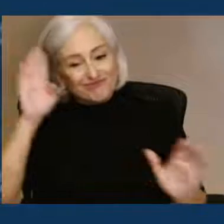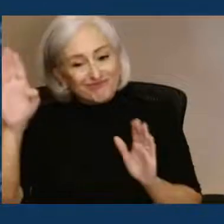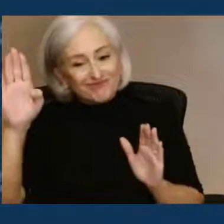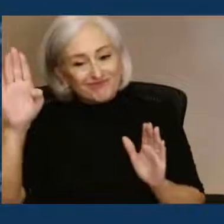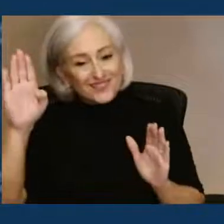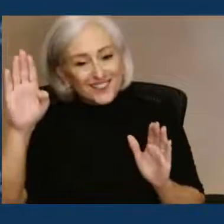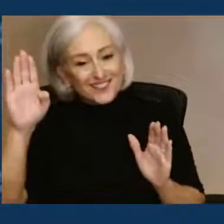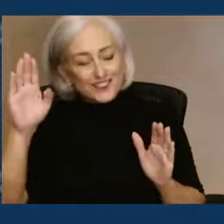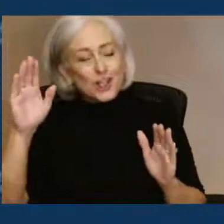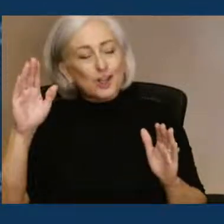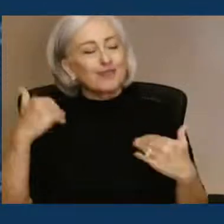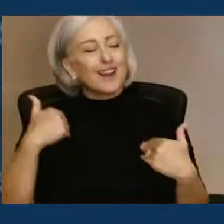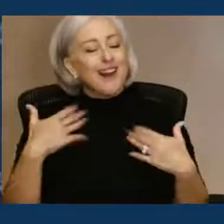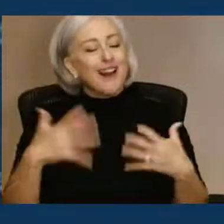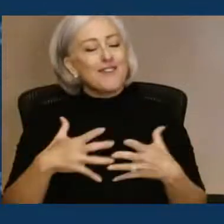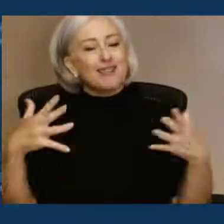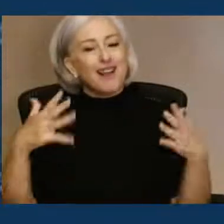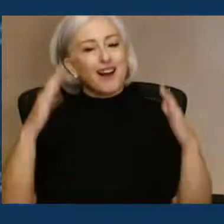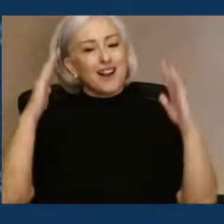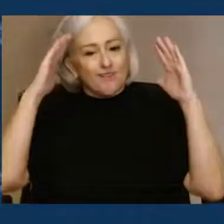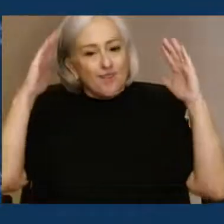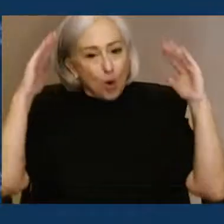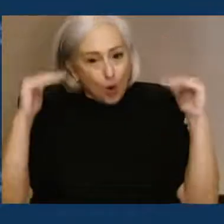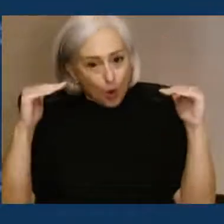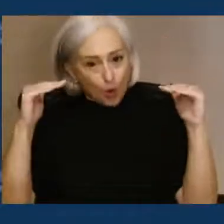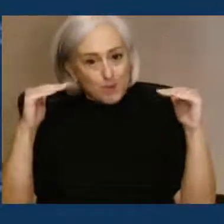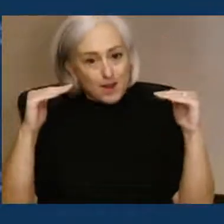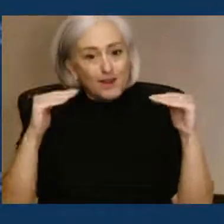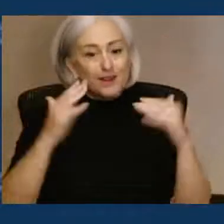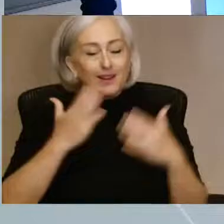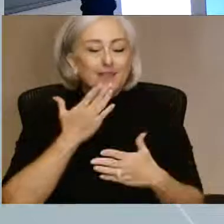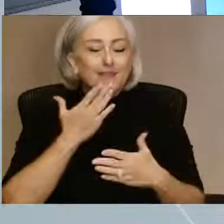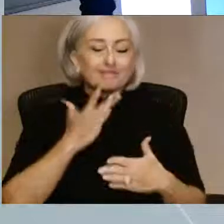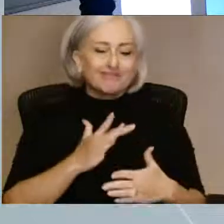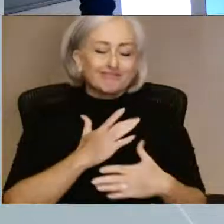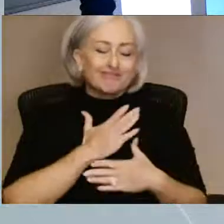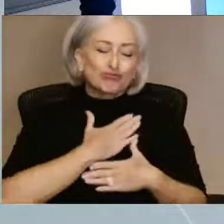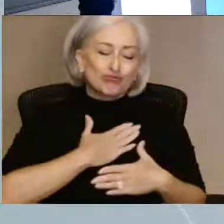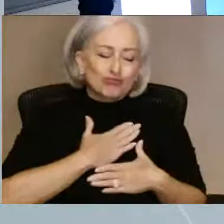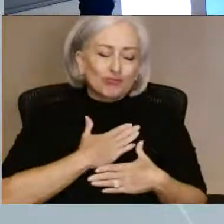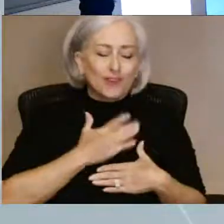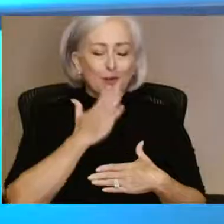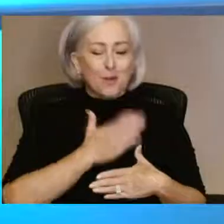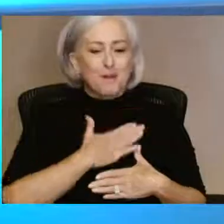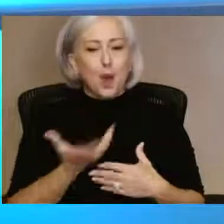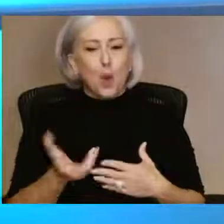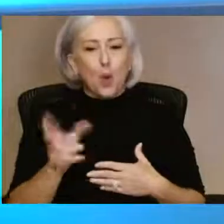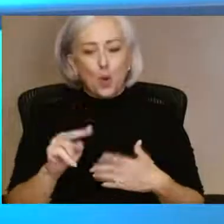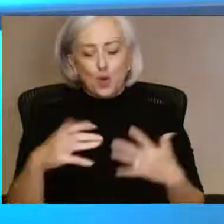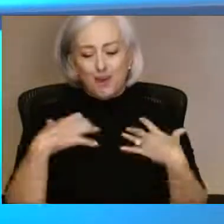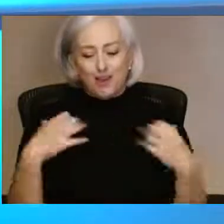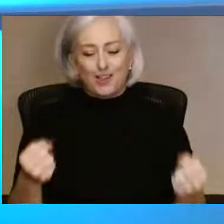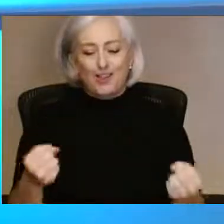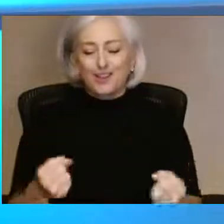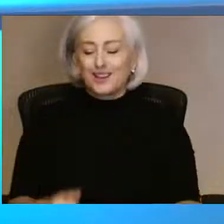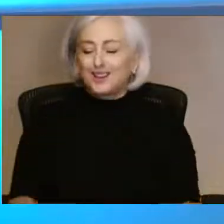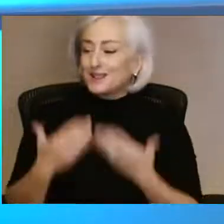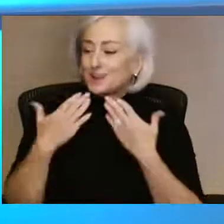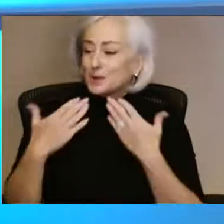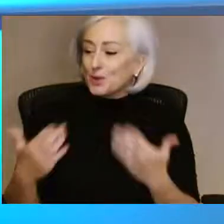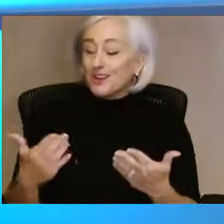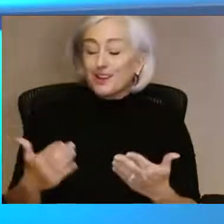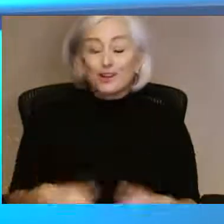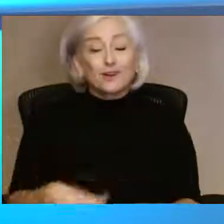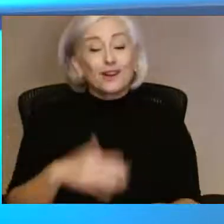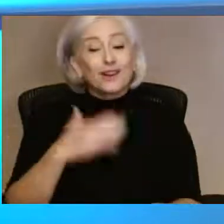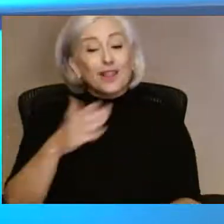hope and gratitude for my own health. That's fantastic. Well, thank you so much. Thank you, Dr. Gerton.